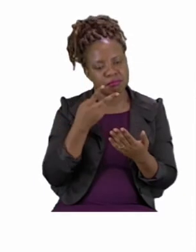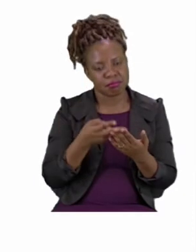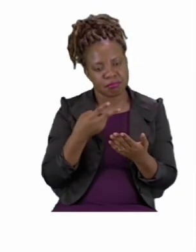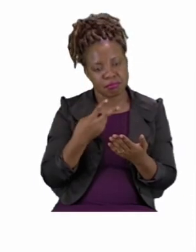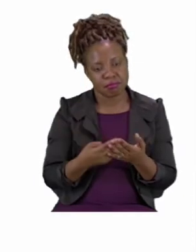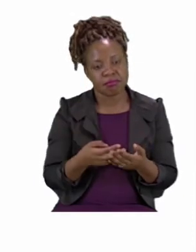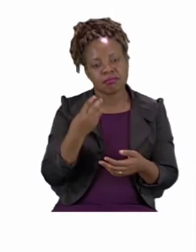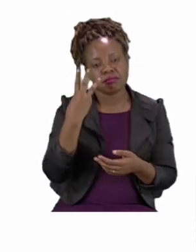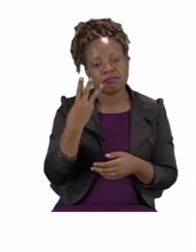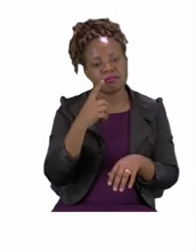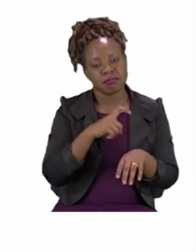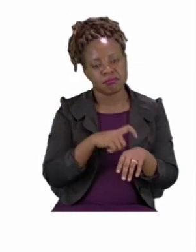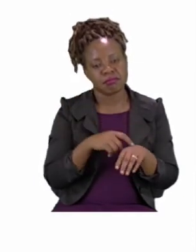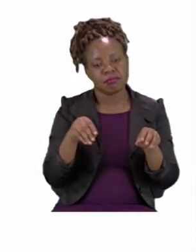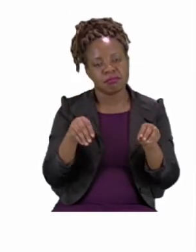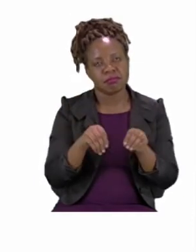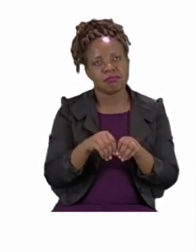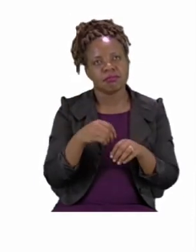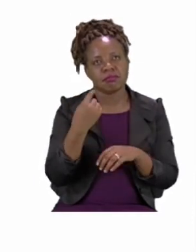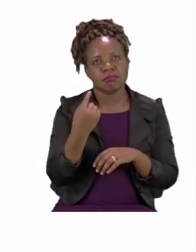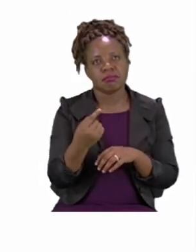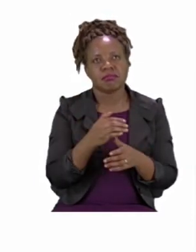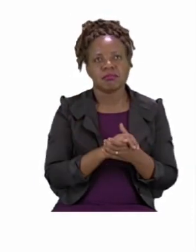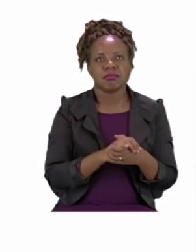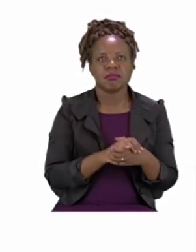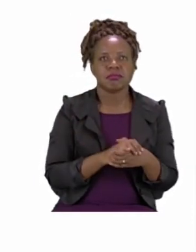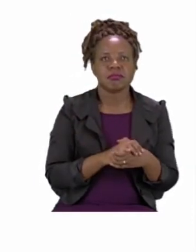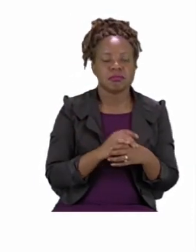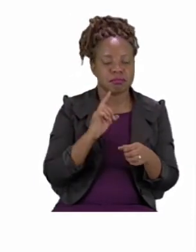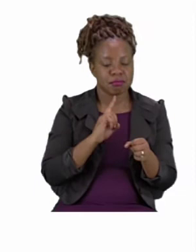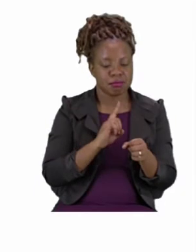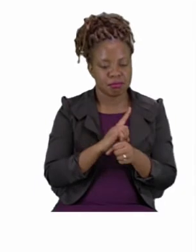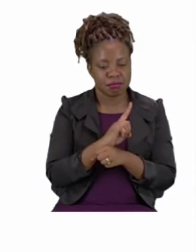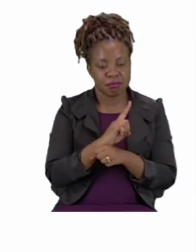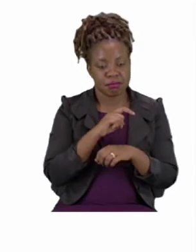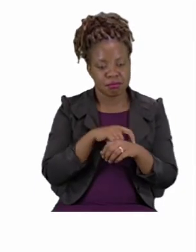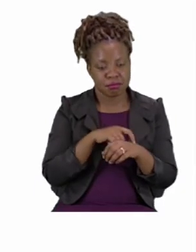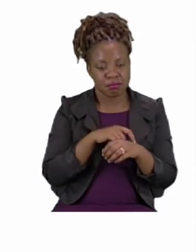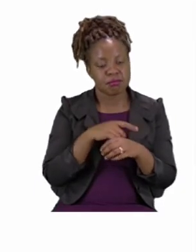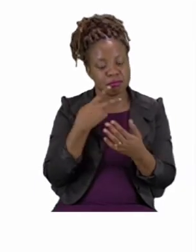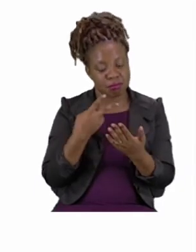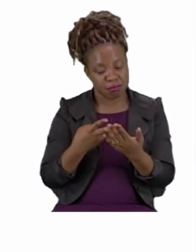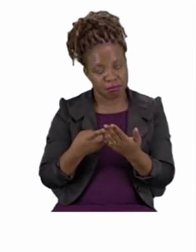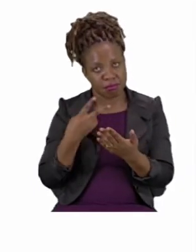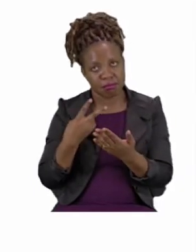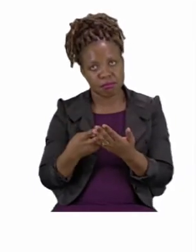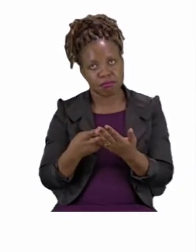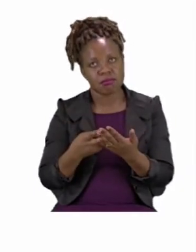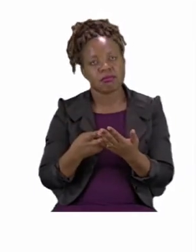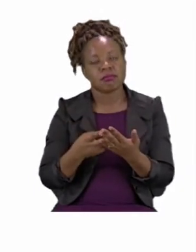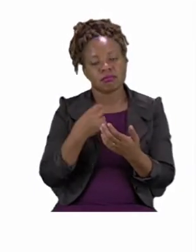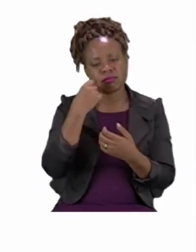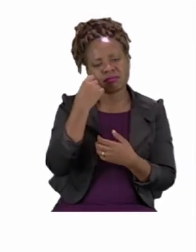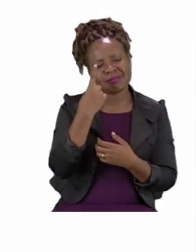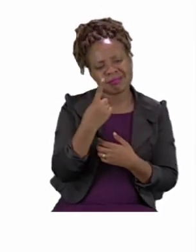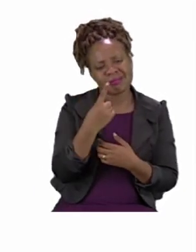3 times. Remember, the first time when we read the story is to understand what it is all about.